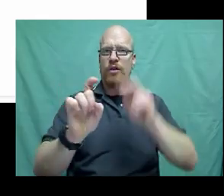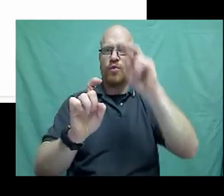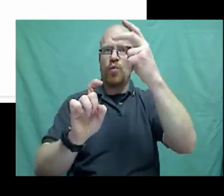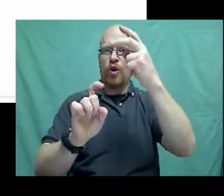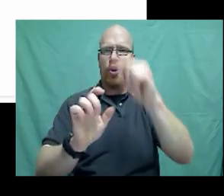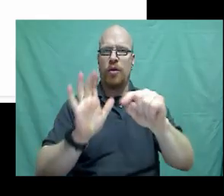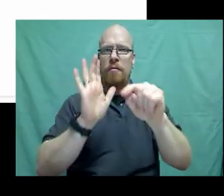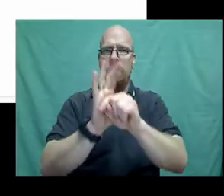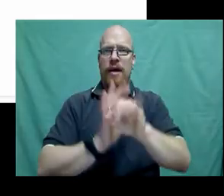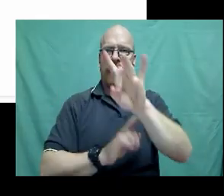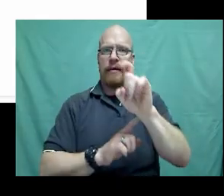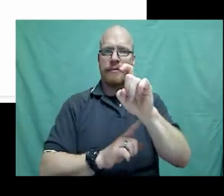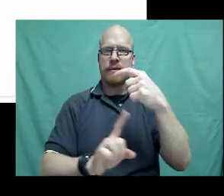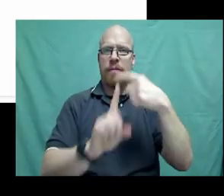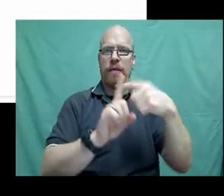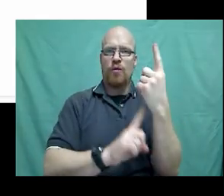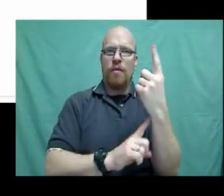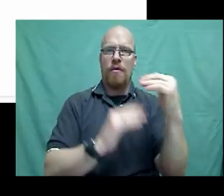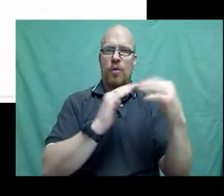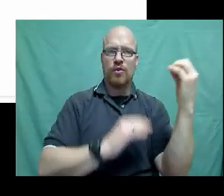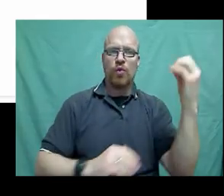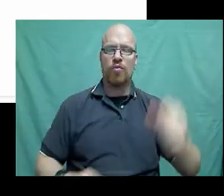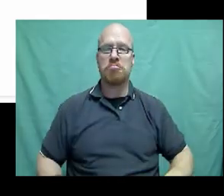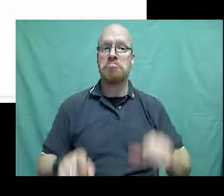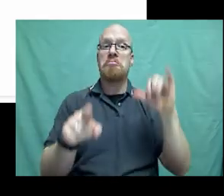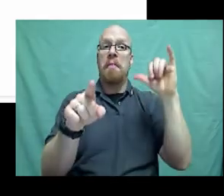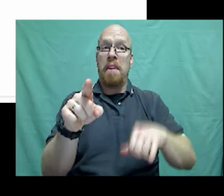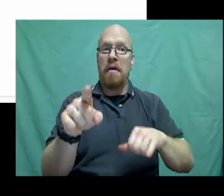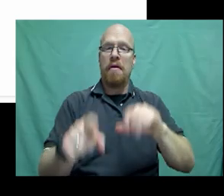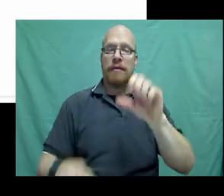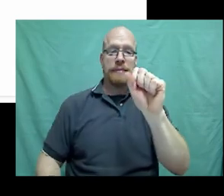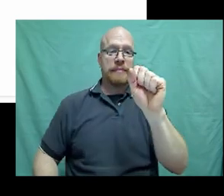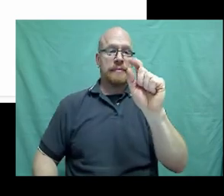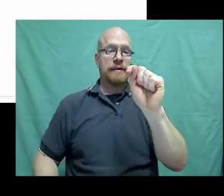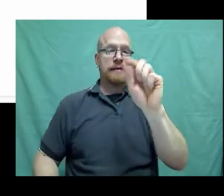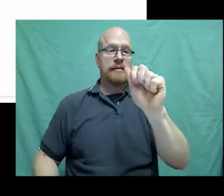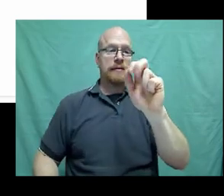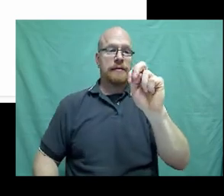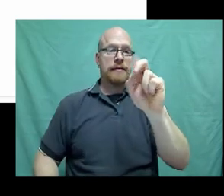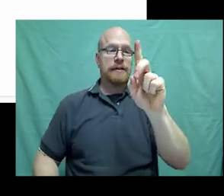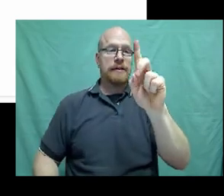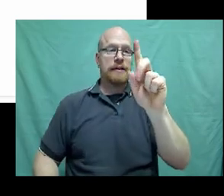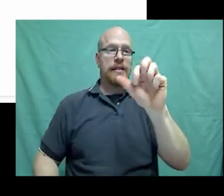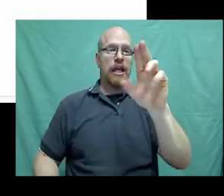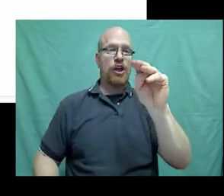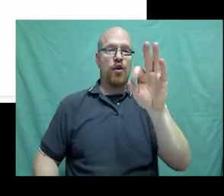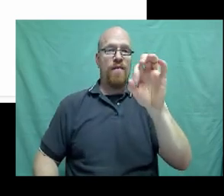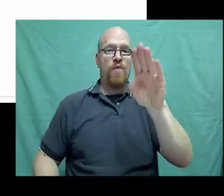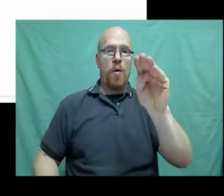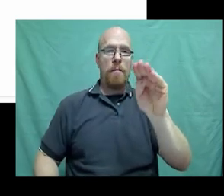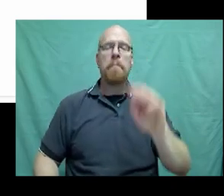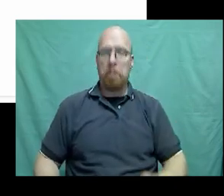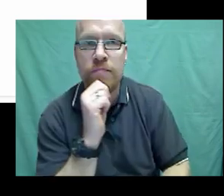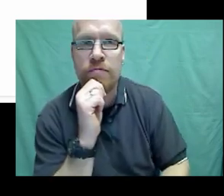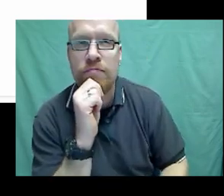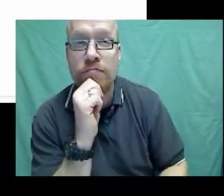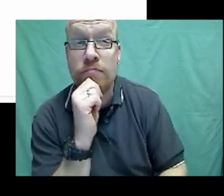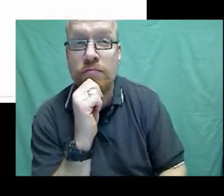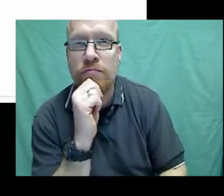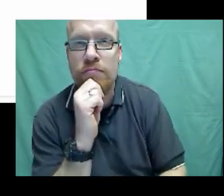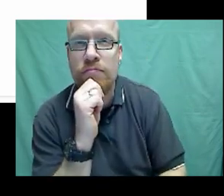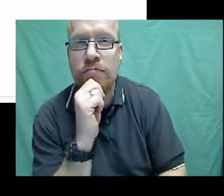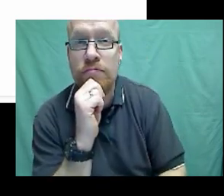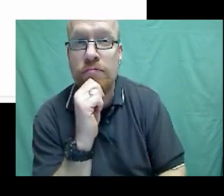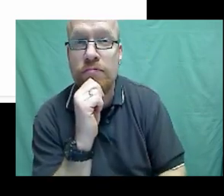Now I have 4x squared minus 8x plus 1 equals 0. It's already in standard form. That's